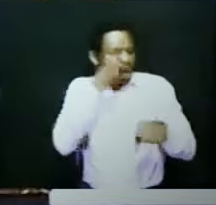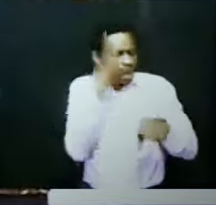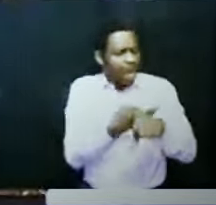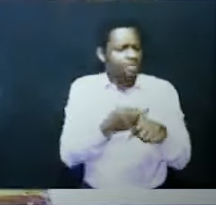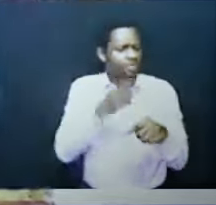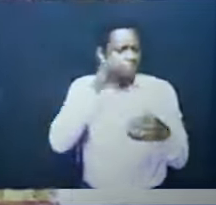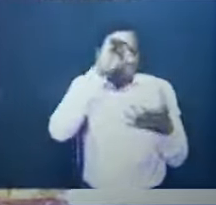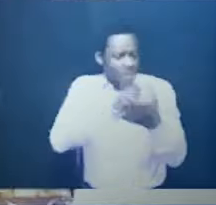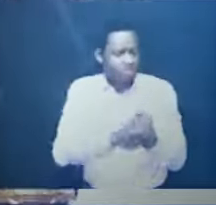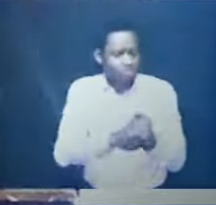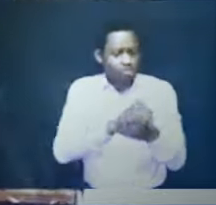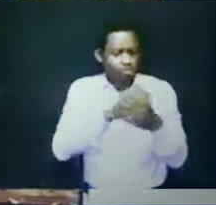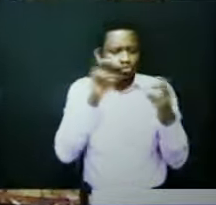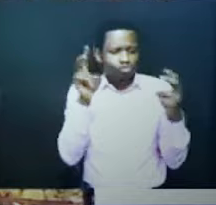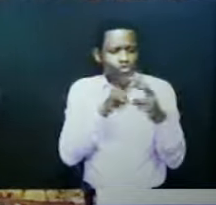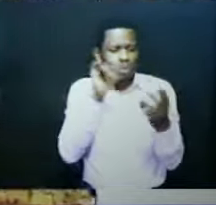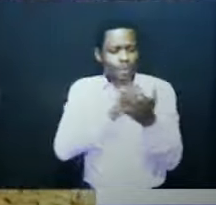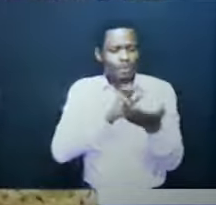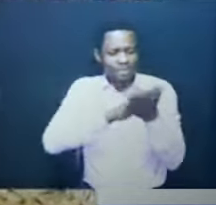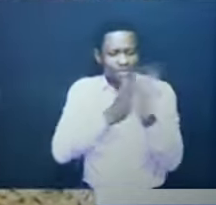at it.